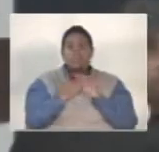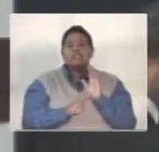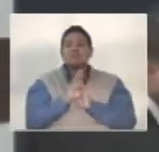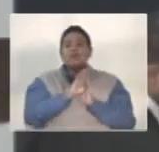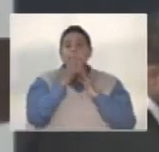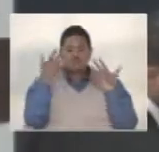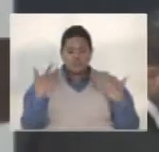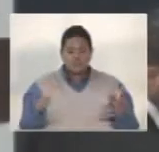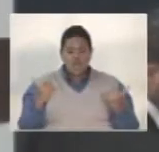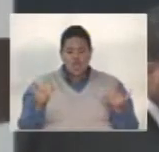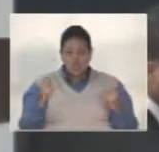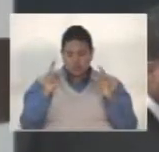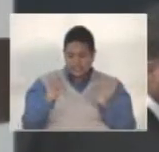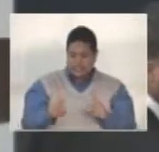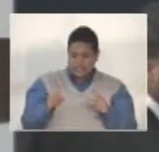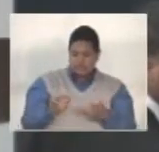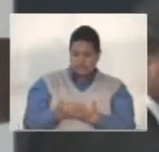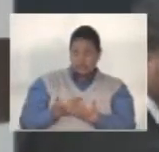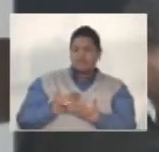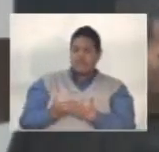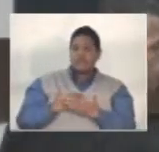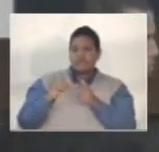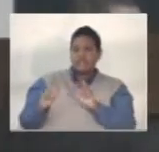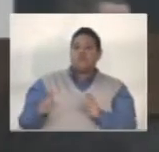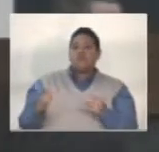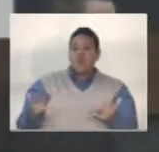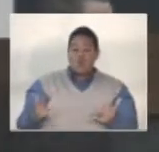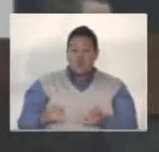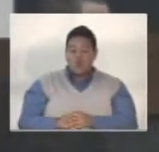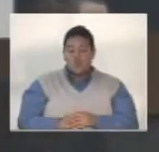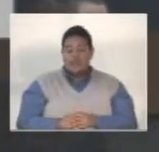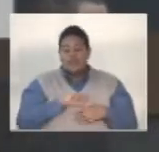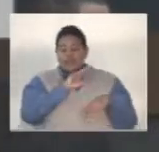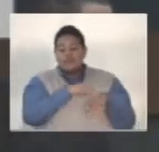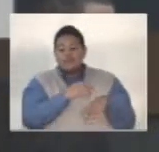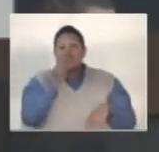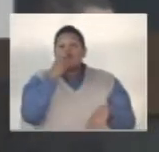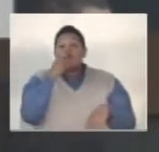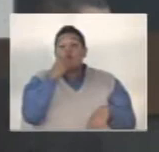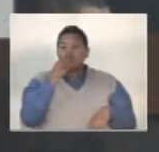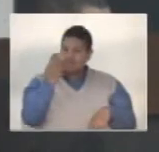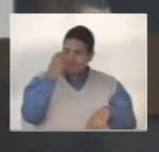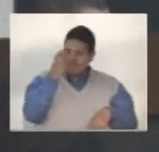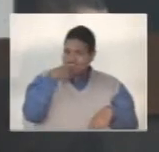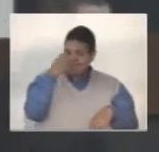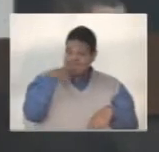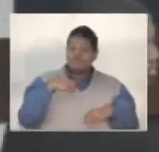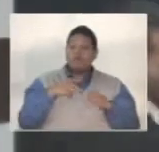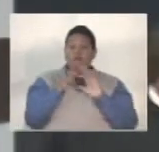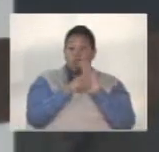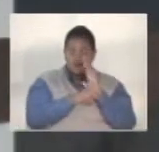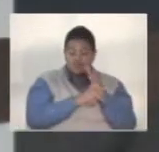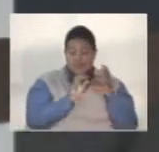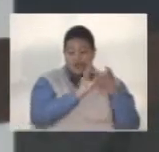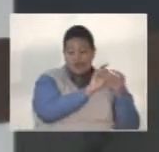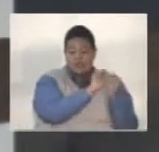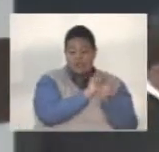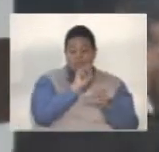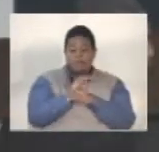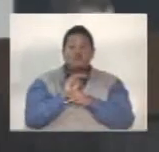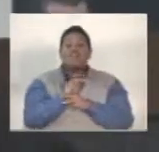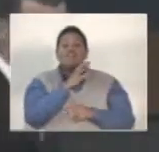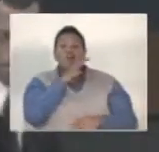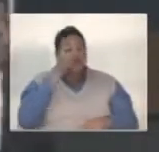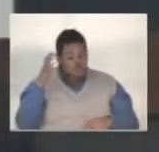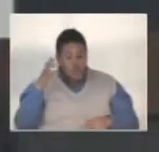being pre-tested, Mr. Speaker. The National Food and Nutrition Security Policy, done in conjunction with the Ministry of